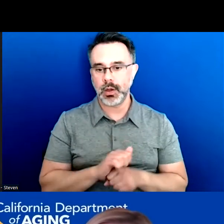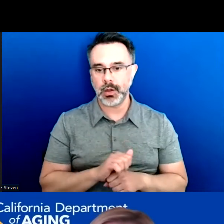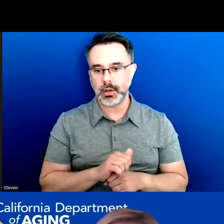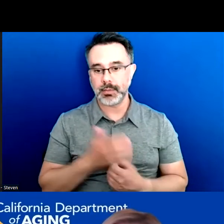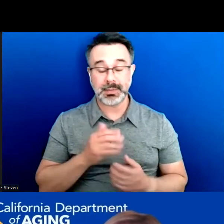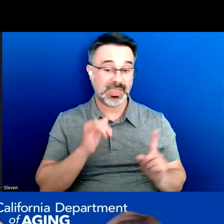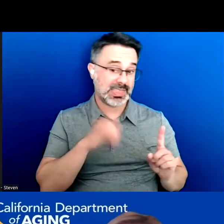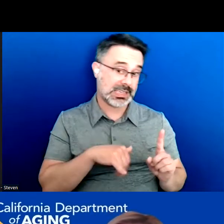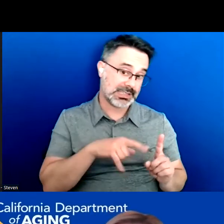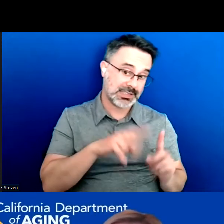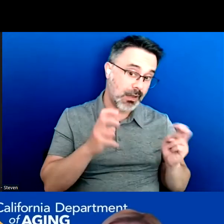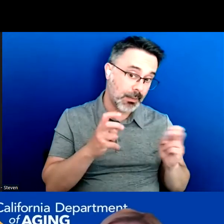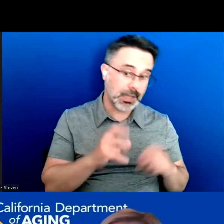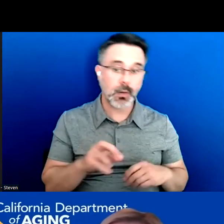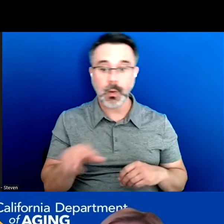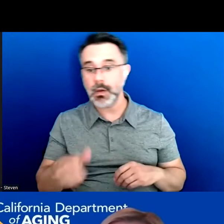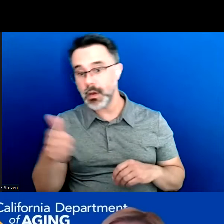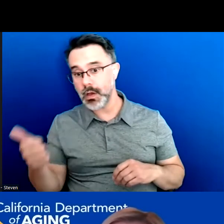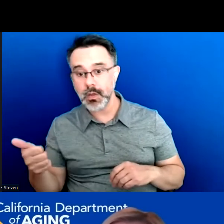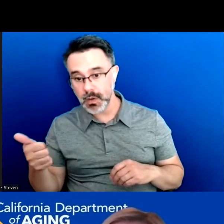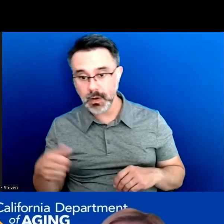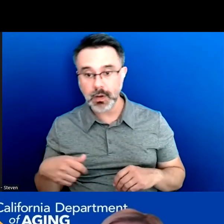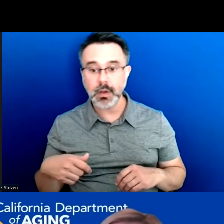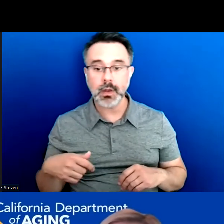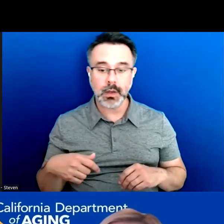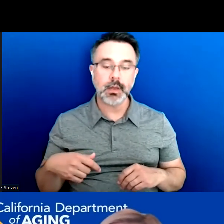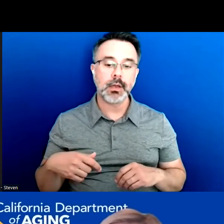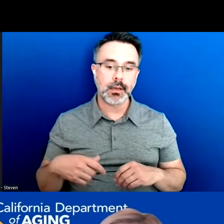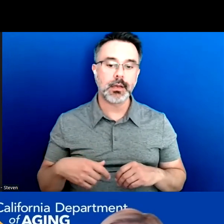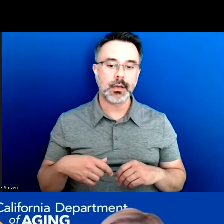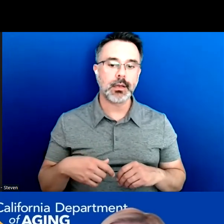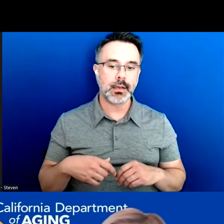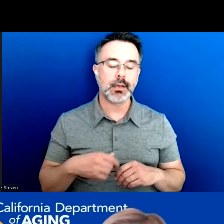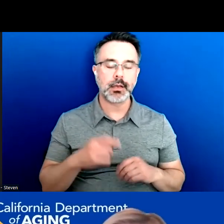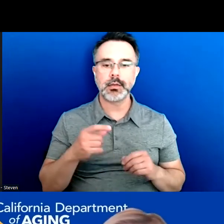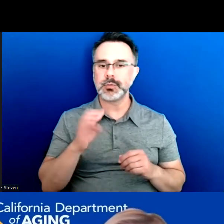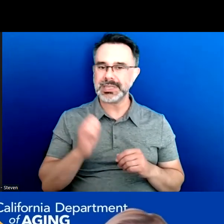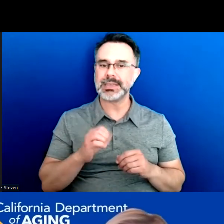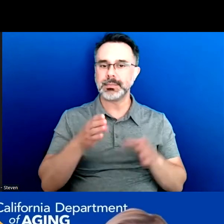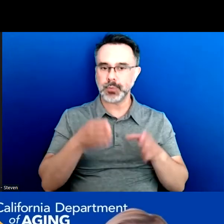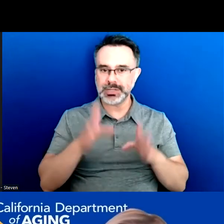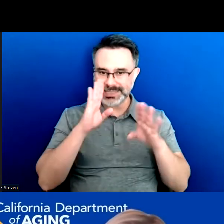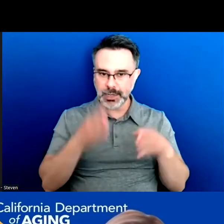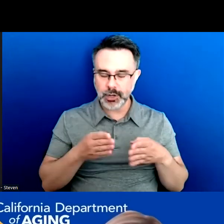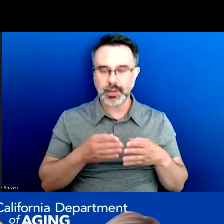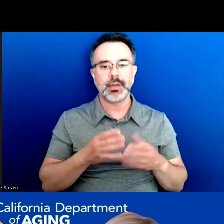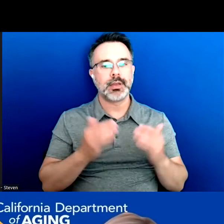other topic, that influences our thinking to be person-centered, equity-focused, and